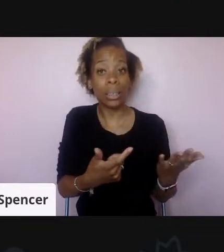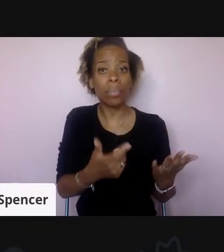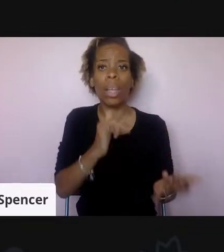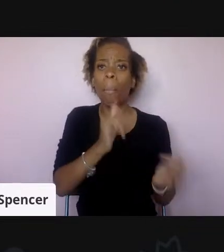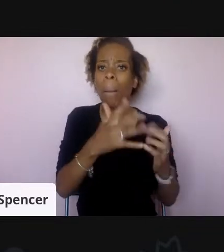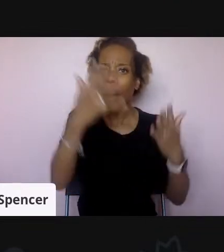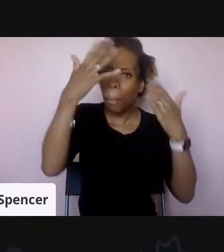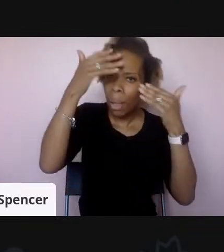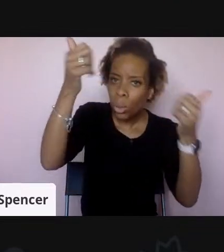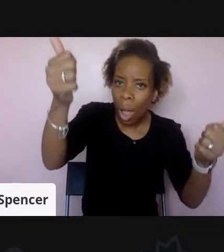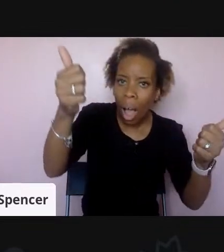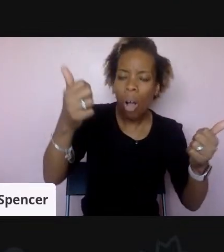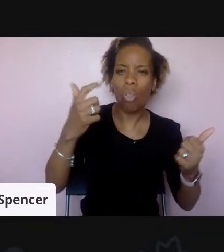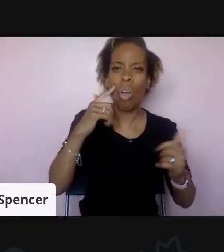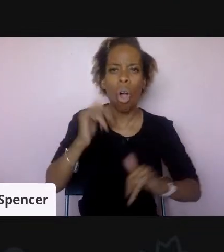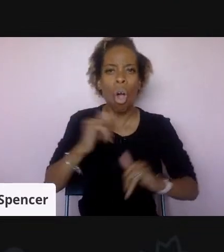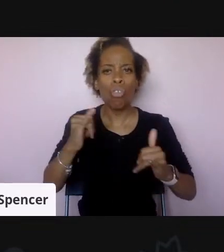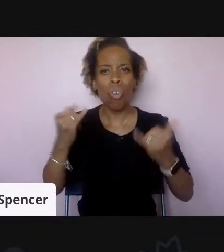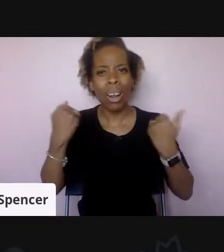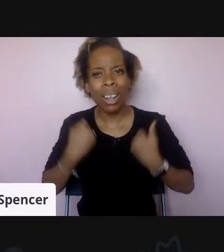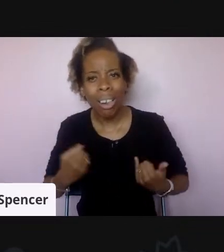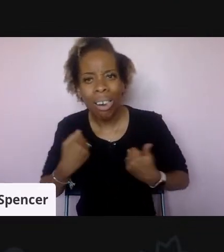health, learning disabilities.